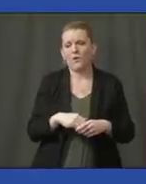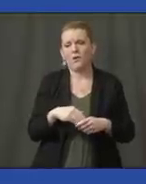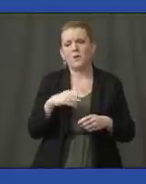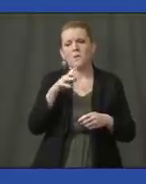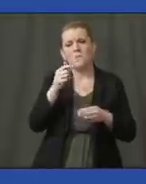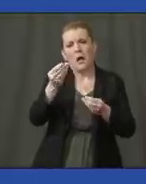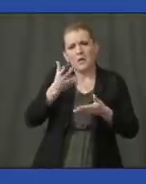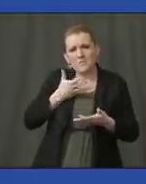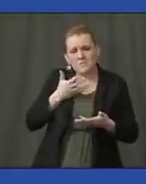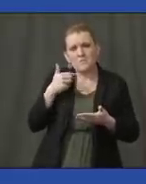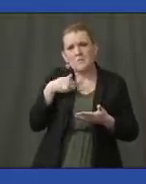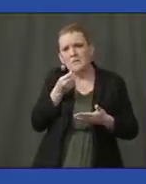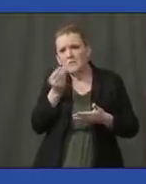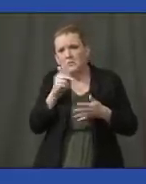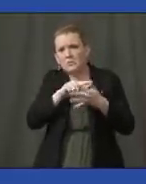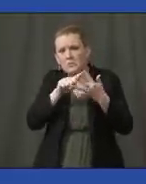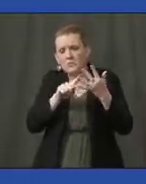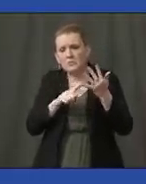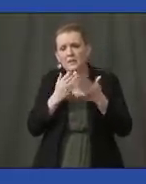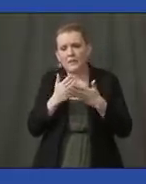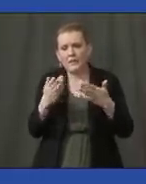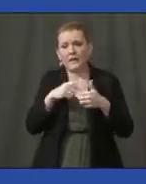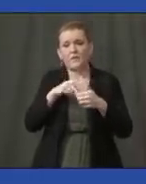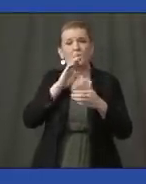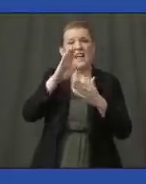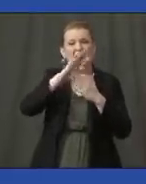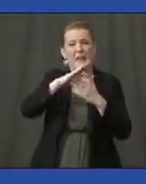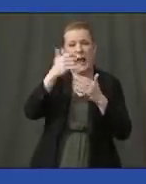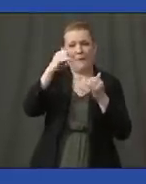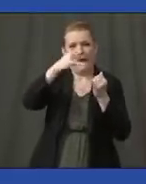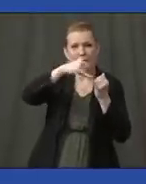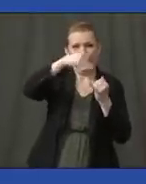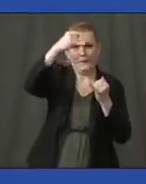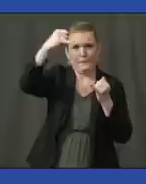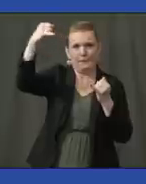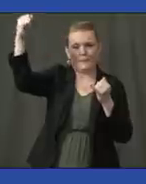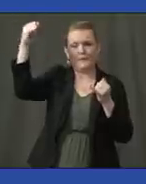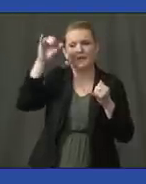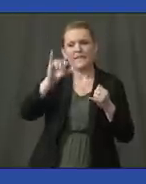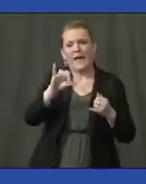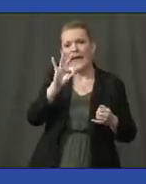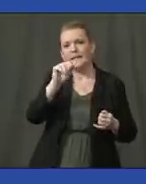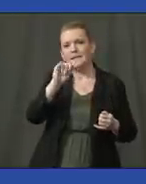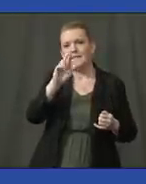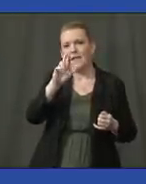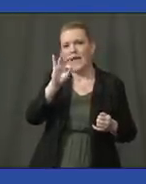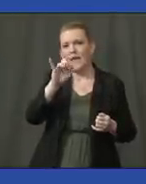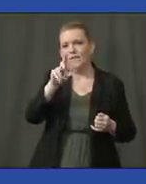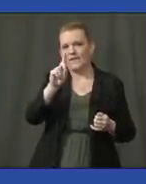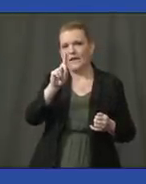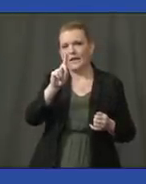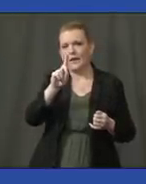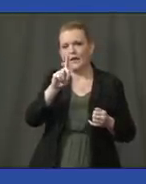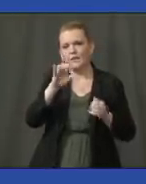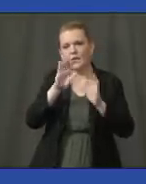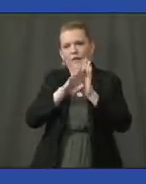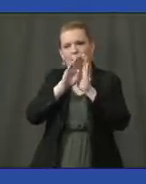Fairfield County. While Fairfield County went up a little bit in the last day, that's in part because Bridgeport